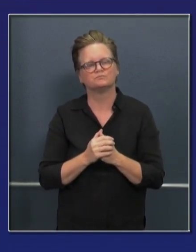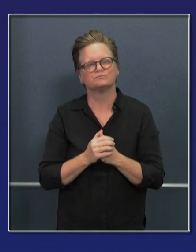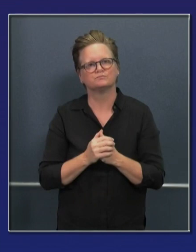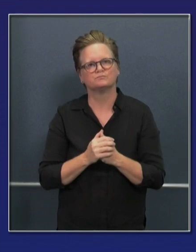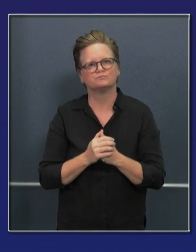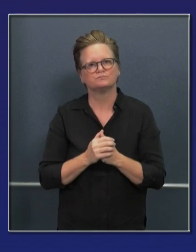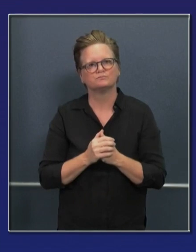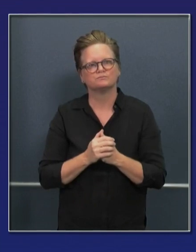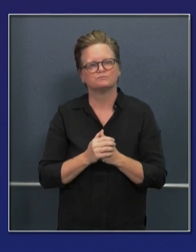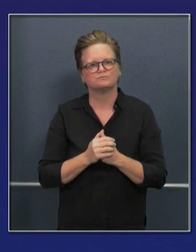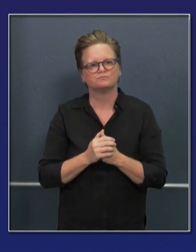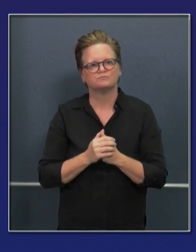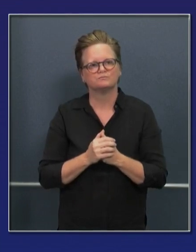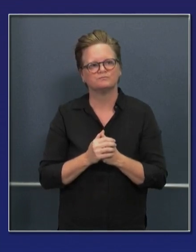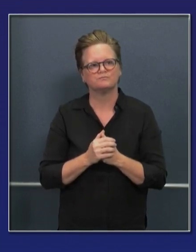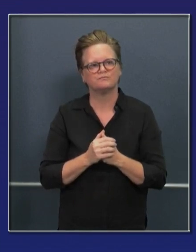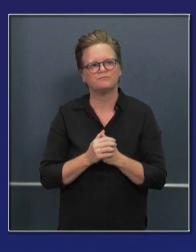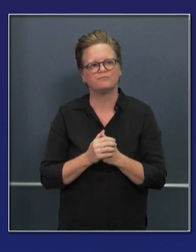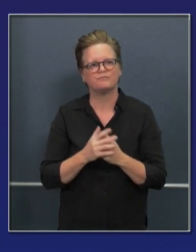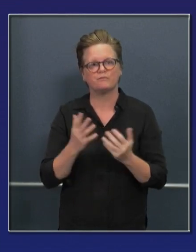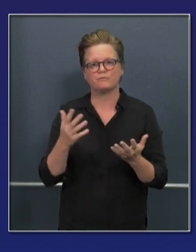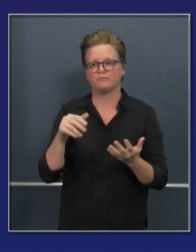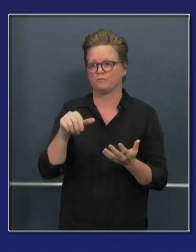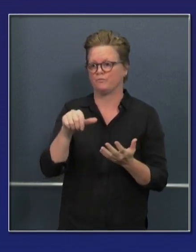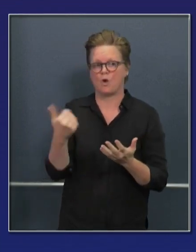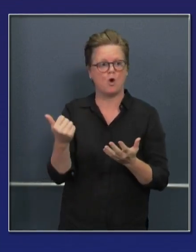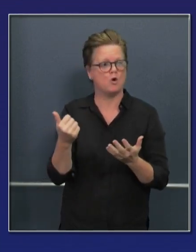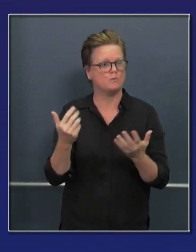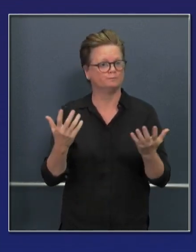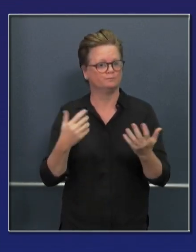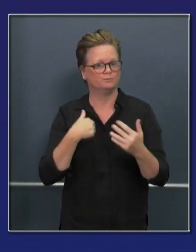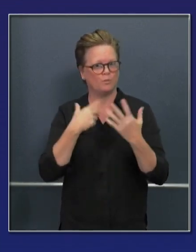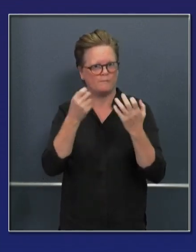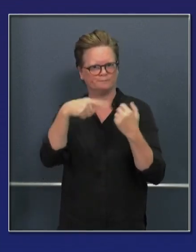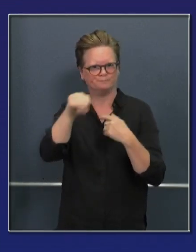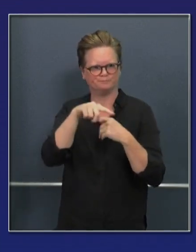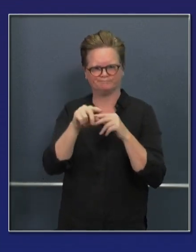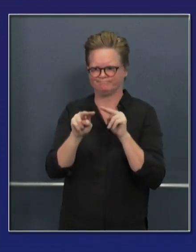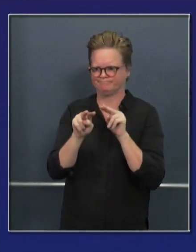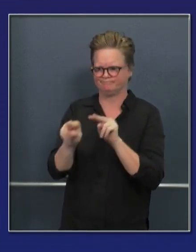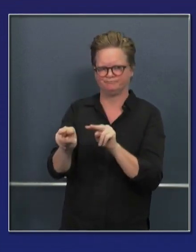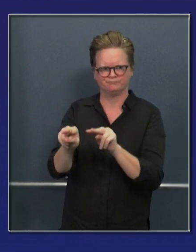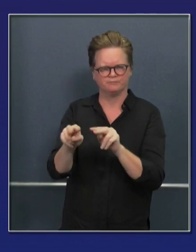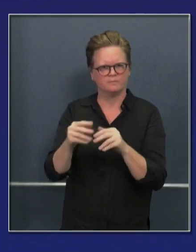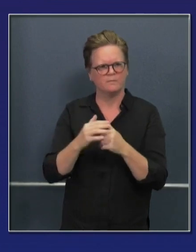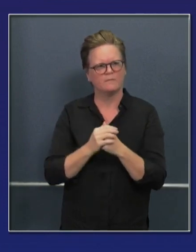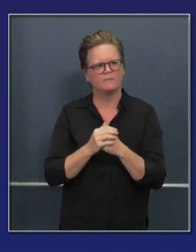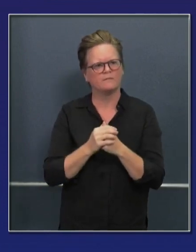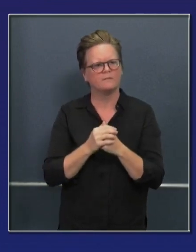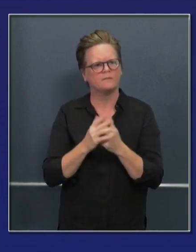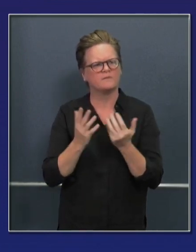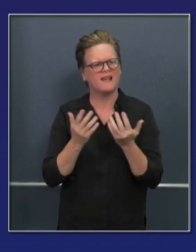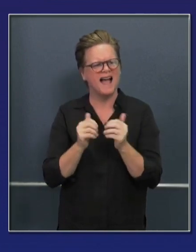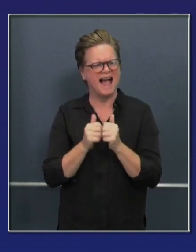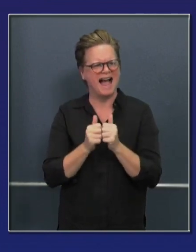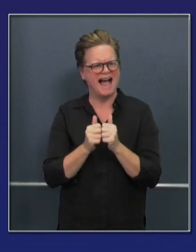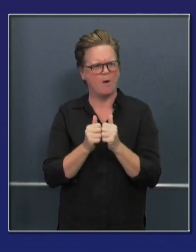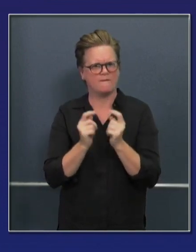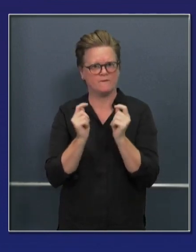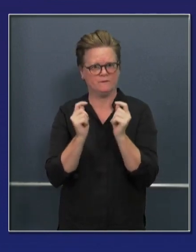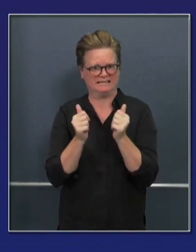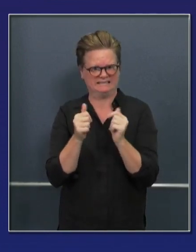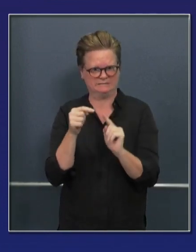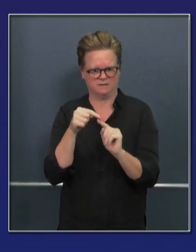focus on with acuity is the spread rate. You can see, and this is, you had heard in the past, this R rate,